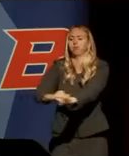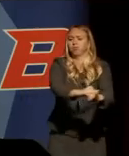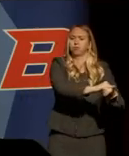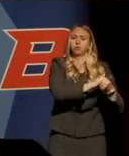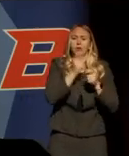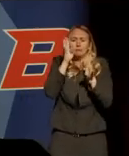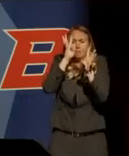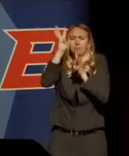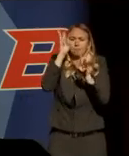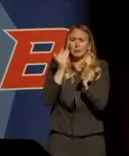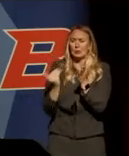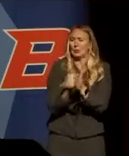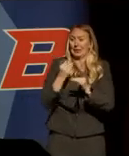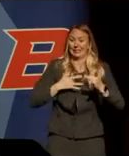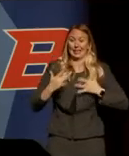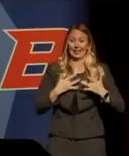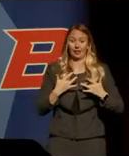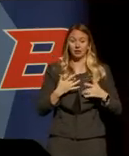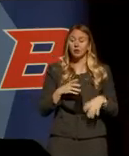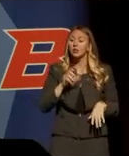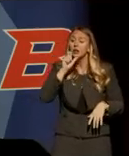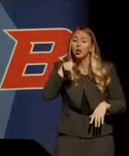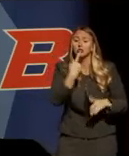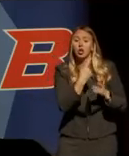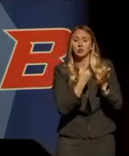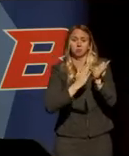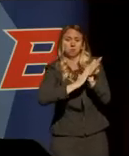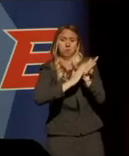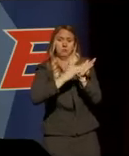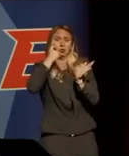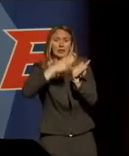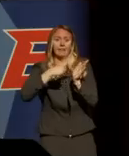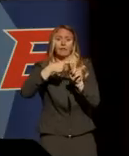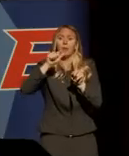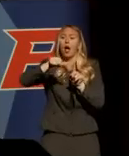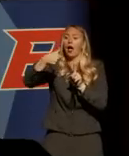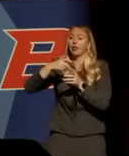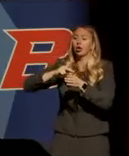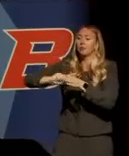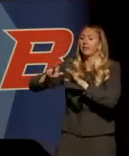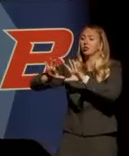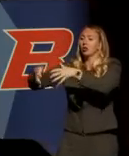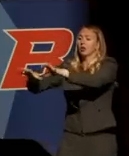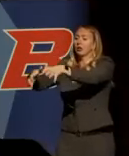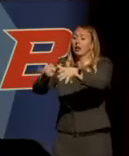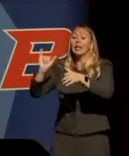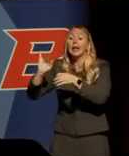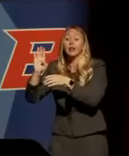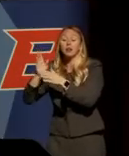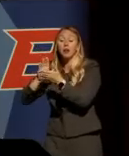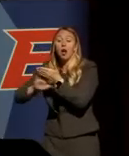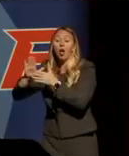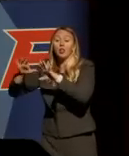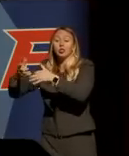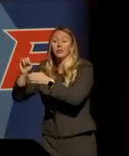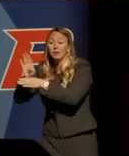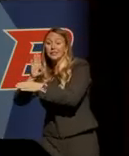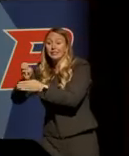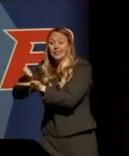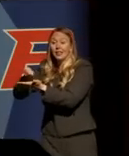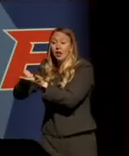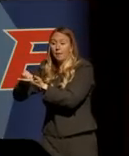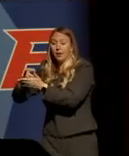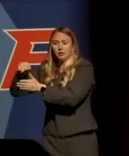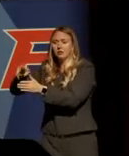And we aren't just getting accolades from our professional bodies, like the College of Business and Economics is, for our programs.